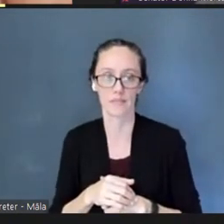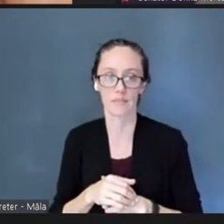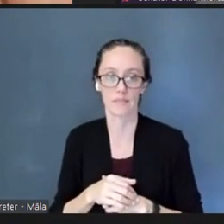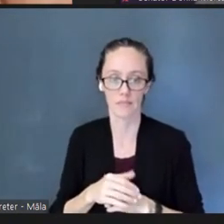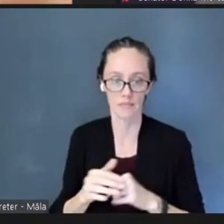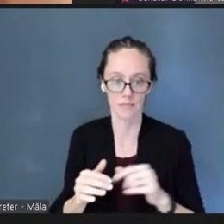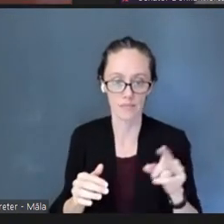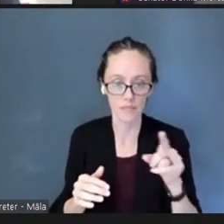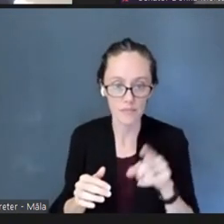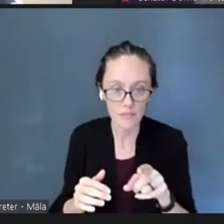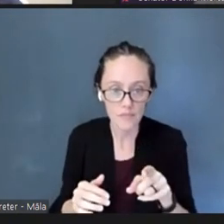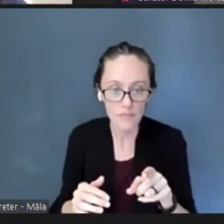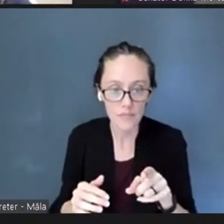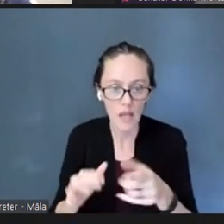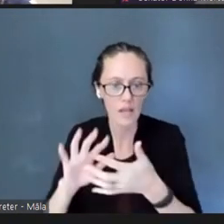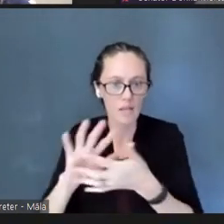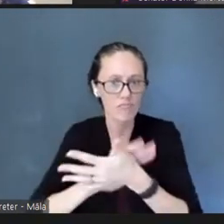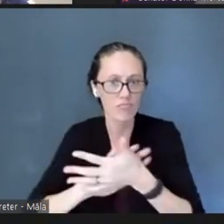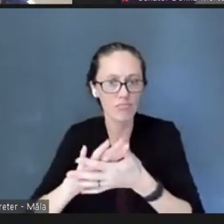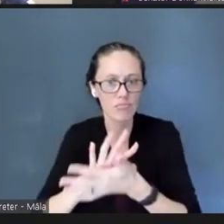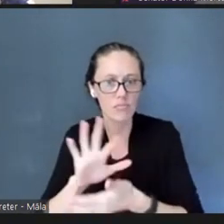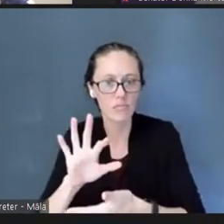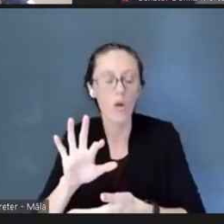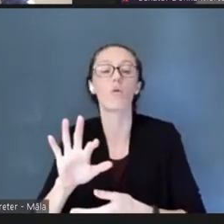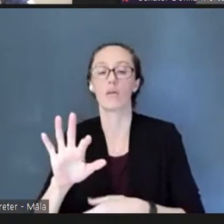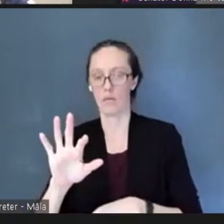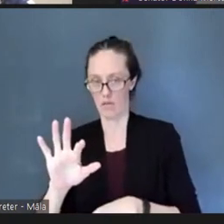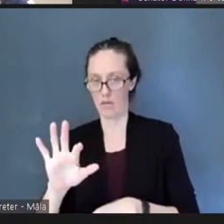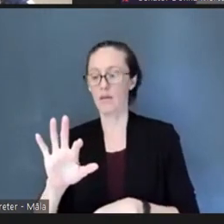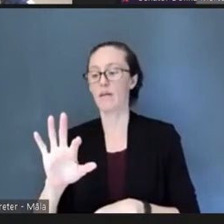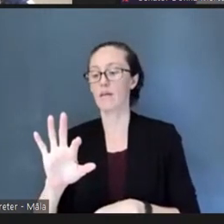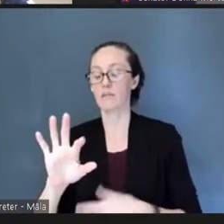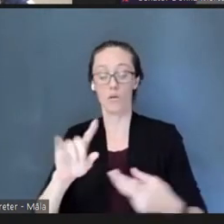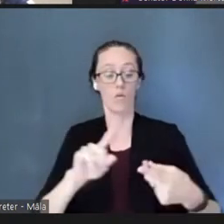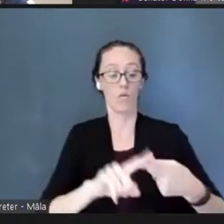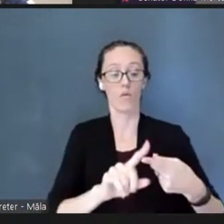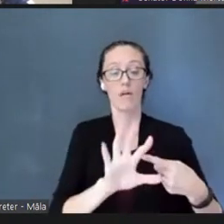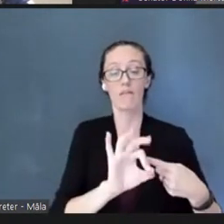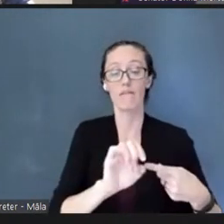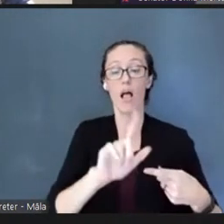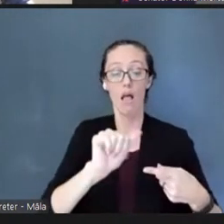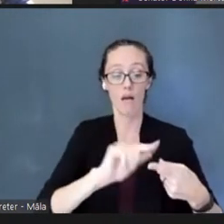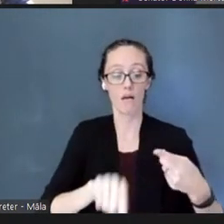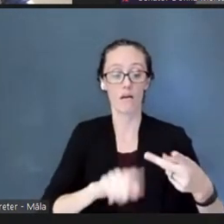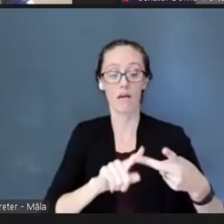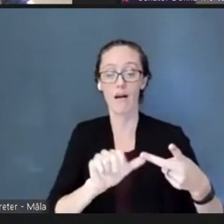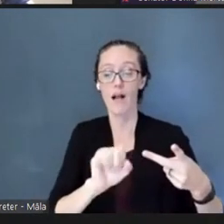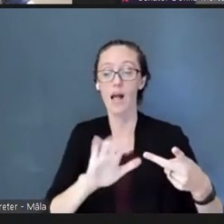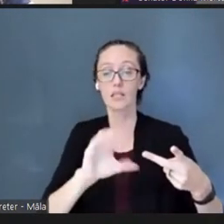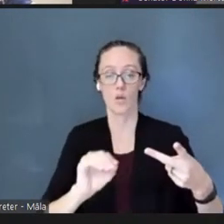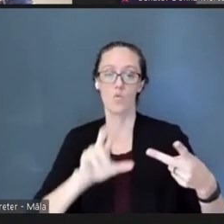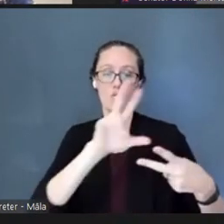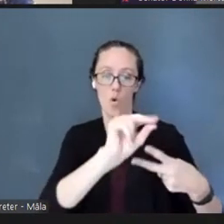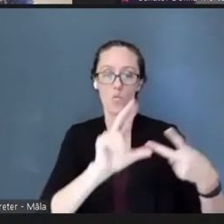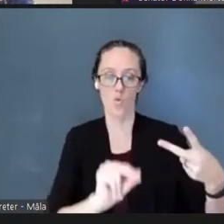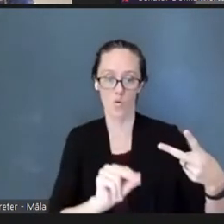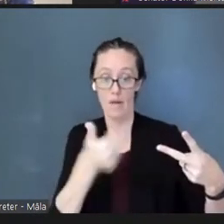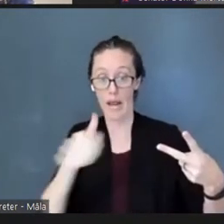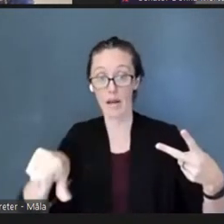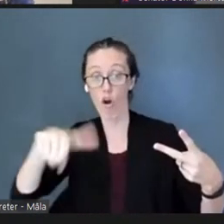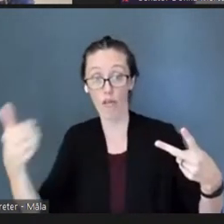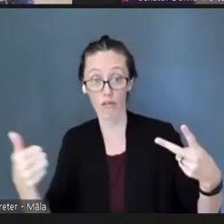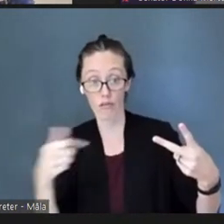opposition? Okay, we have no votes for Senators Favela and Ocasio. Any other no votes?